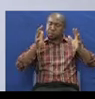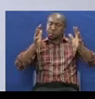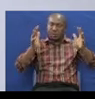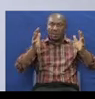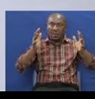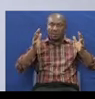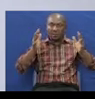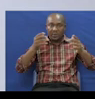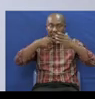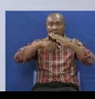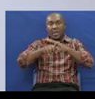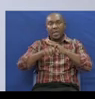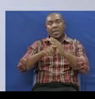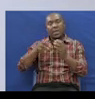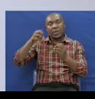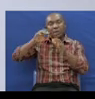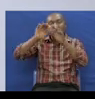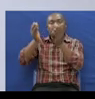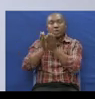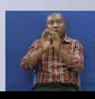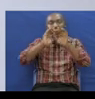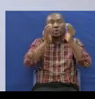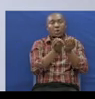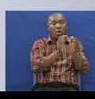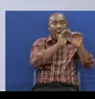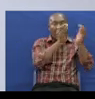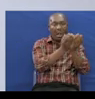It is largest at about